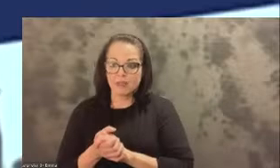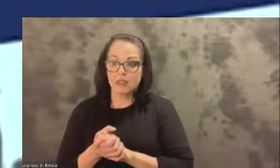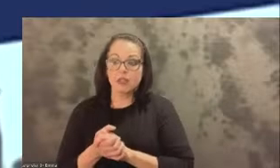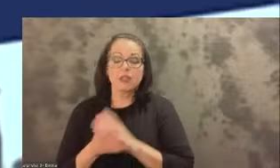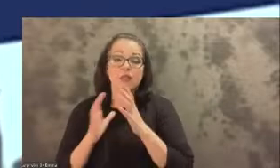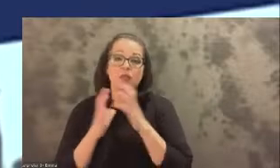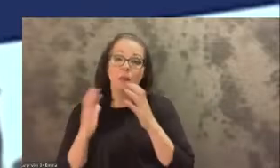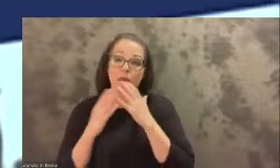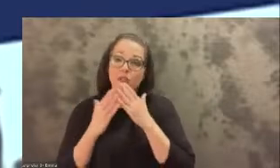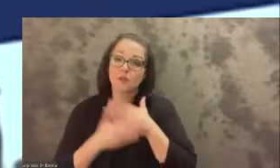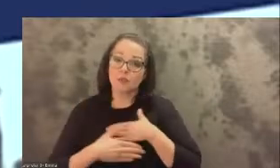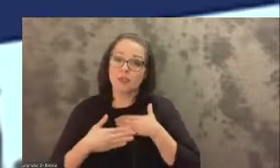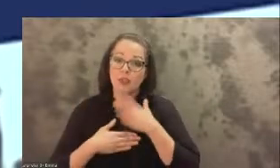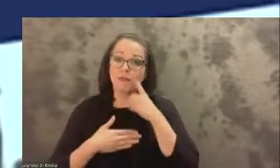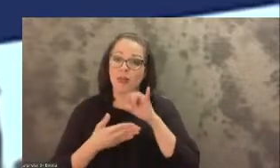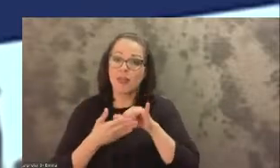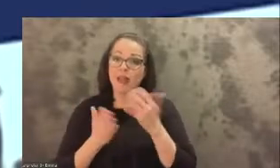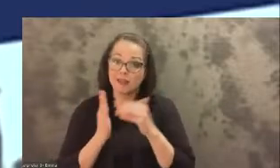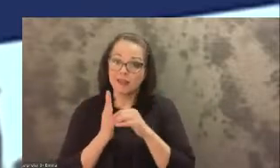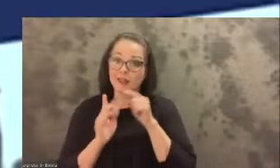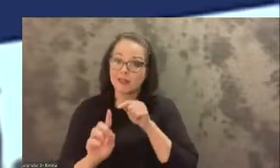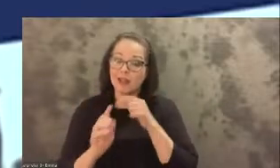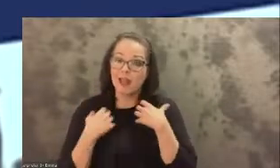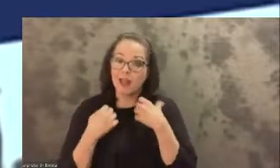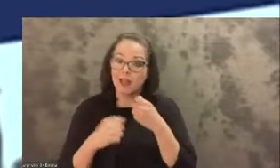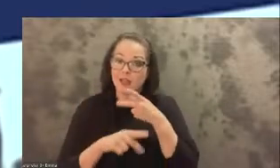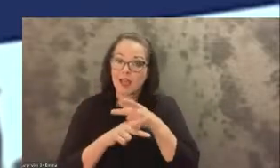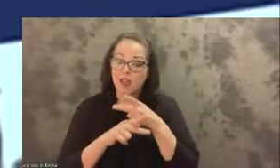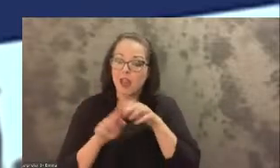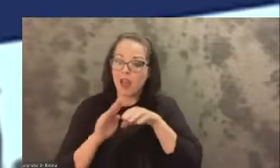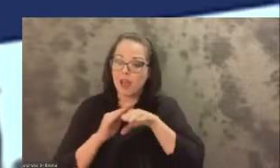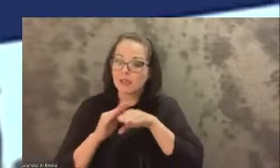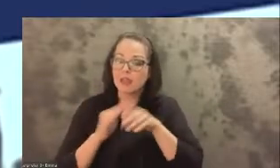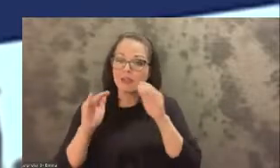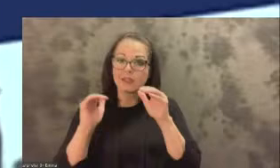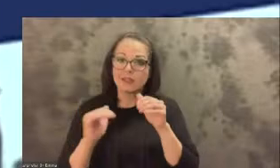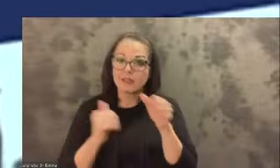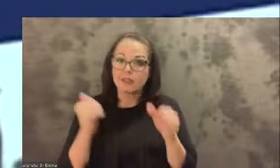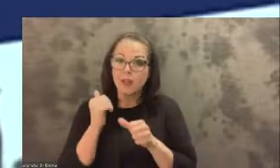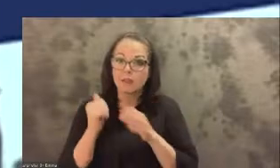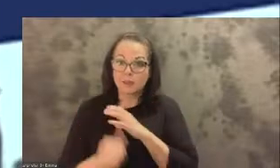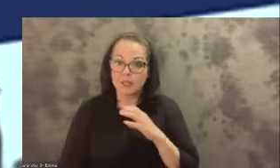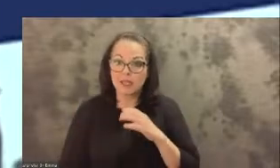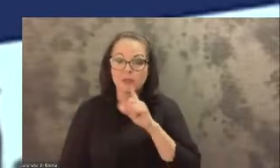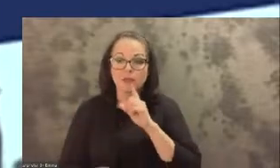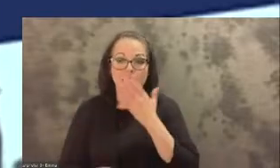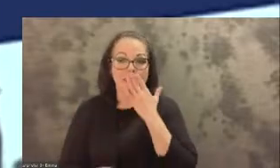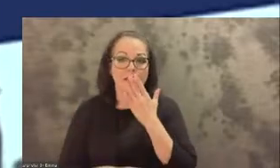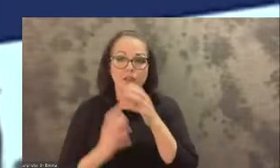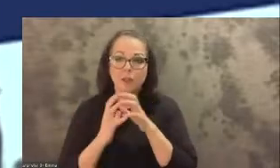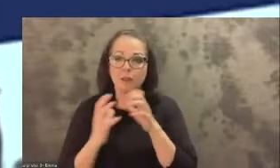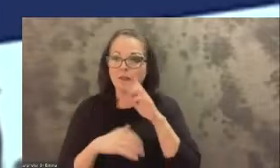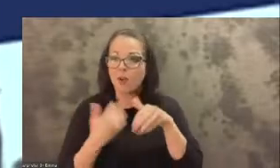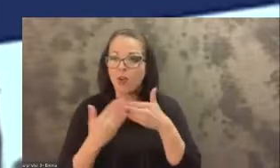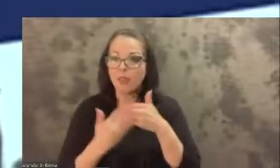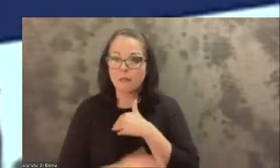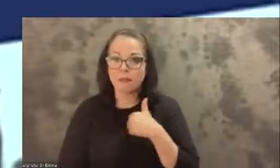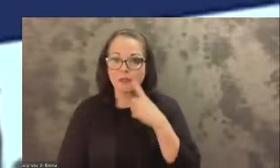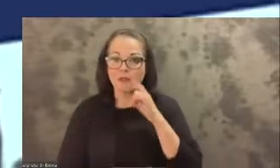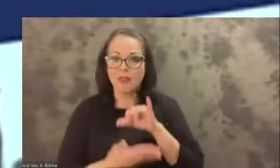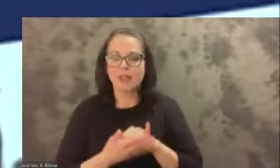appreciation again to the Healthcare Access and Quality Subcommittee. Thank you again to Dr. Putnam and all the members. Dr. Okafor,